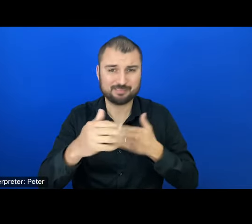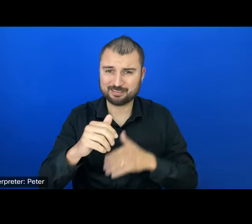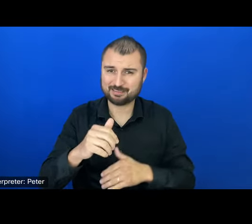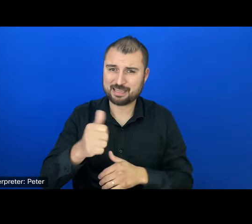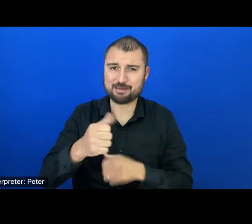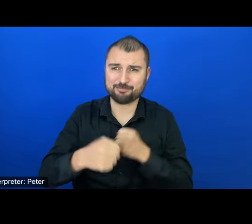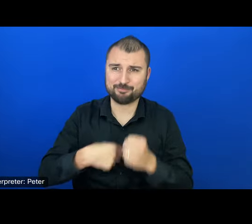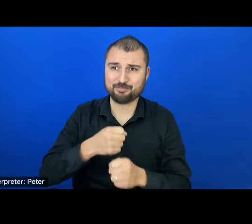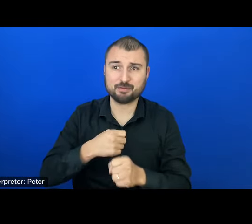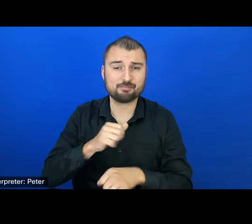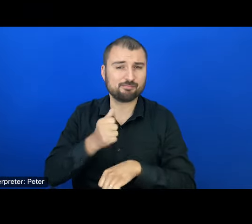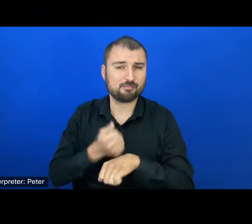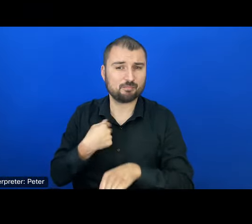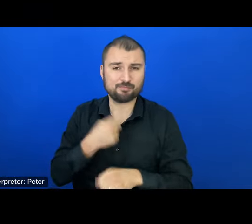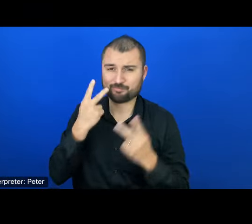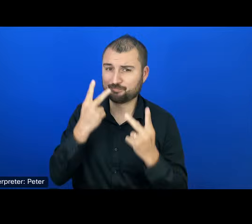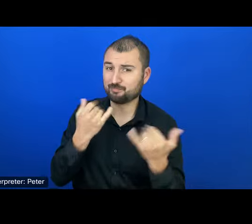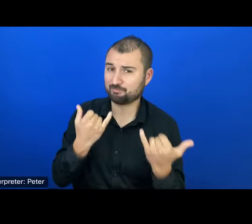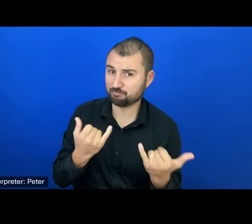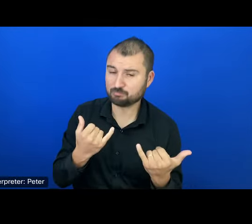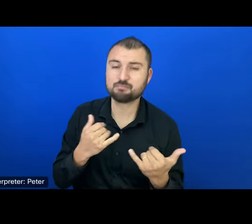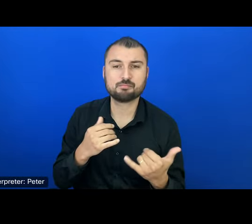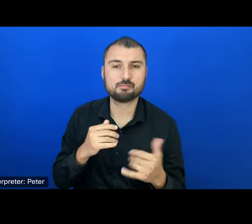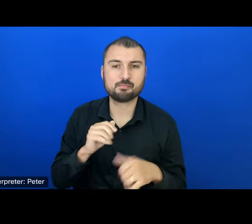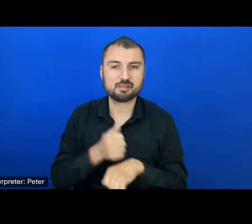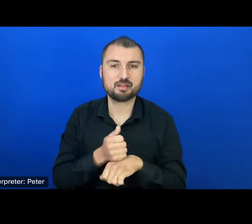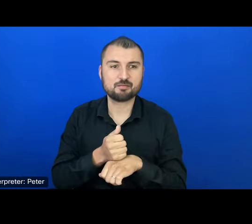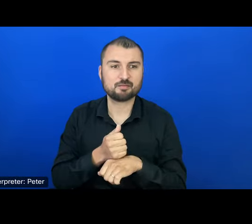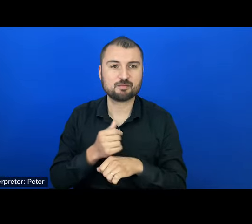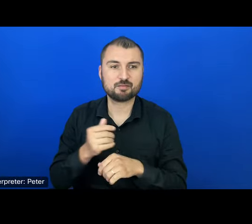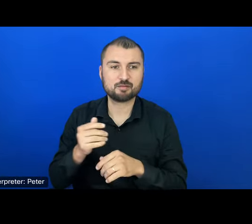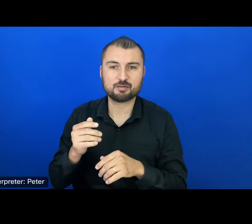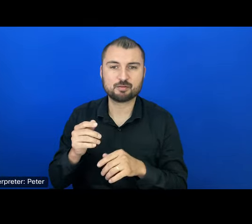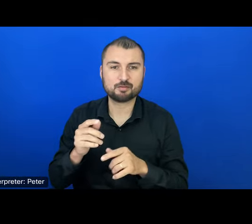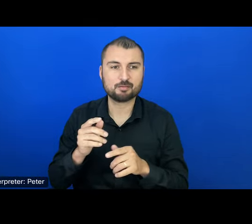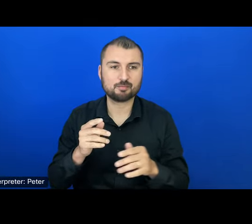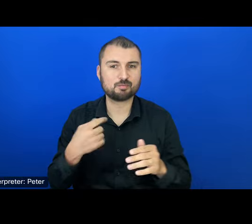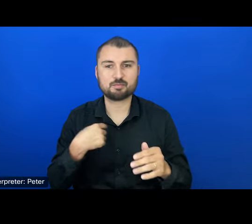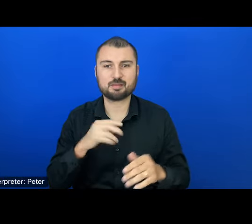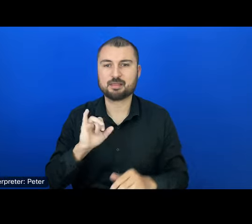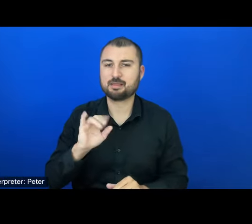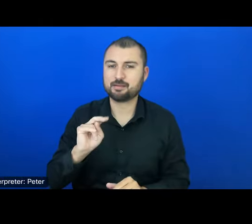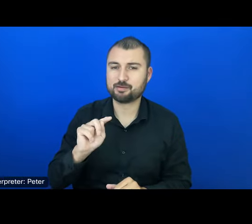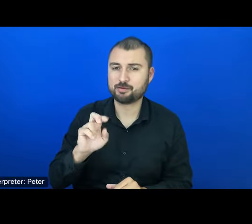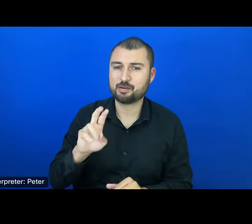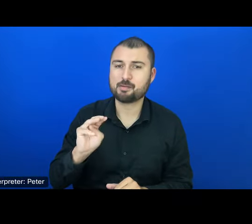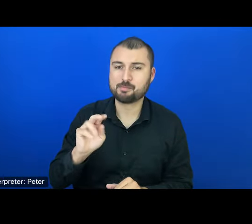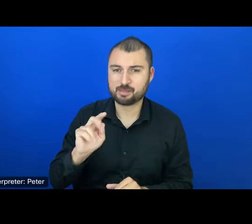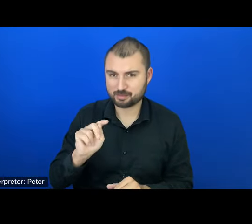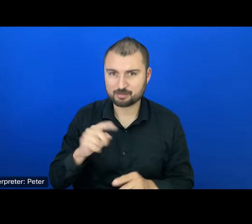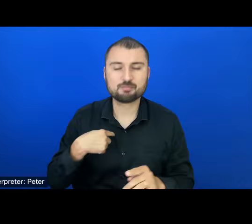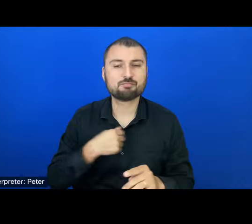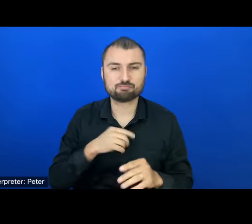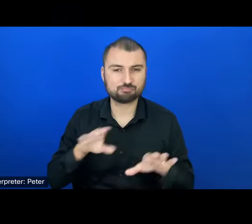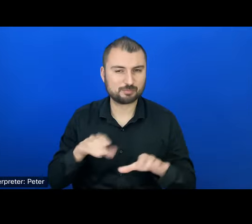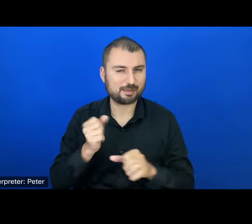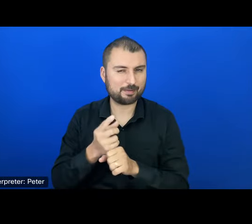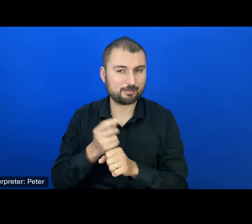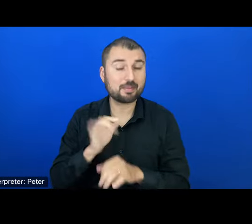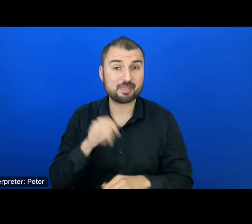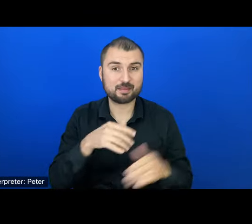what we are seeing right now in terms of the number of interments that we are doing annually. That is our most busy cemetery